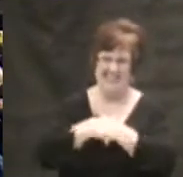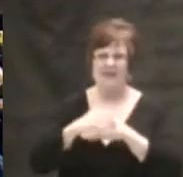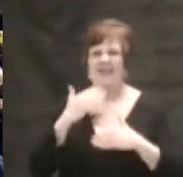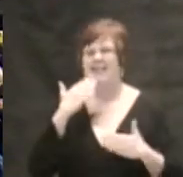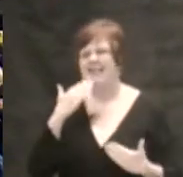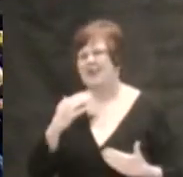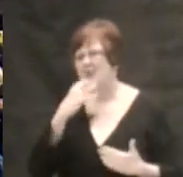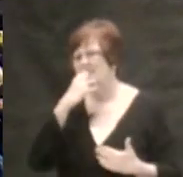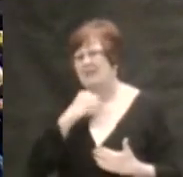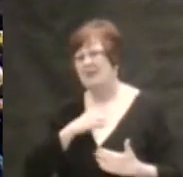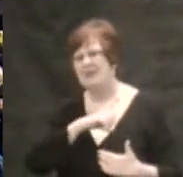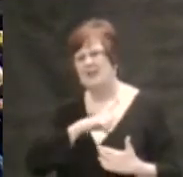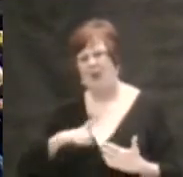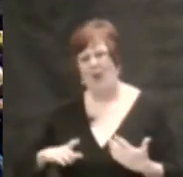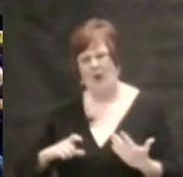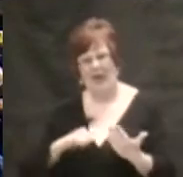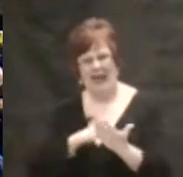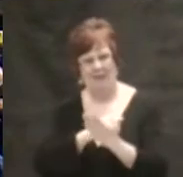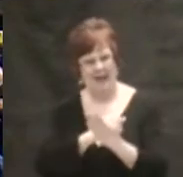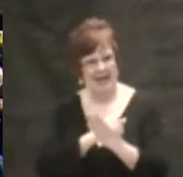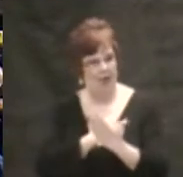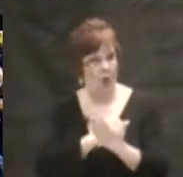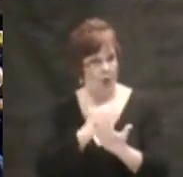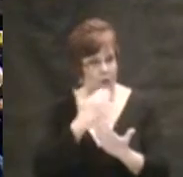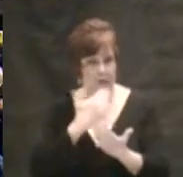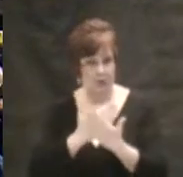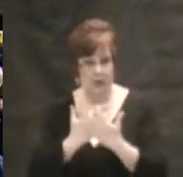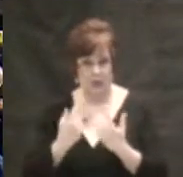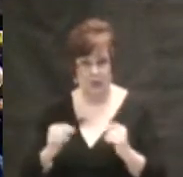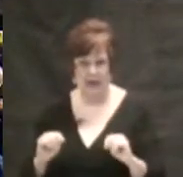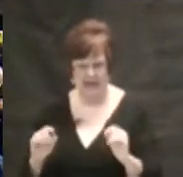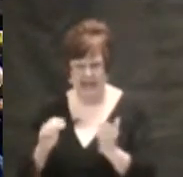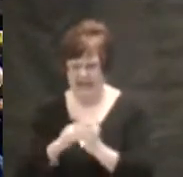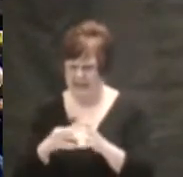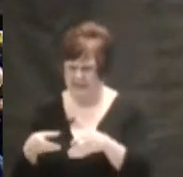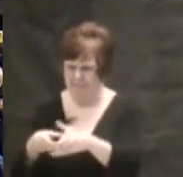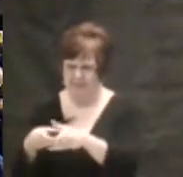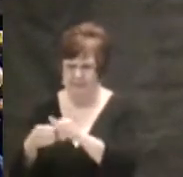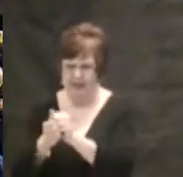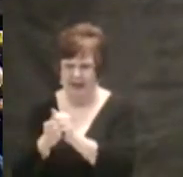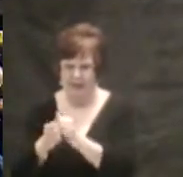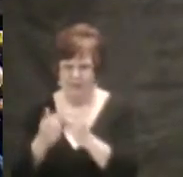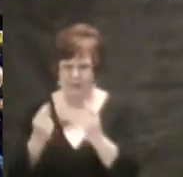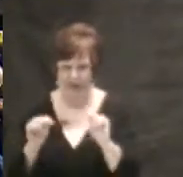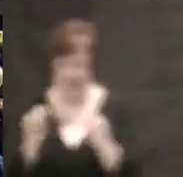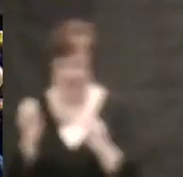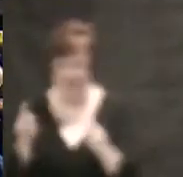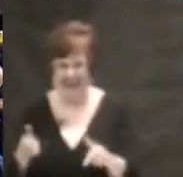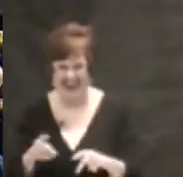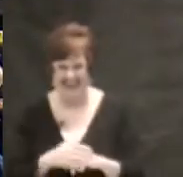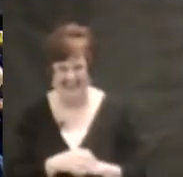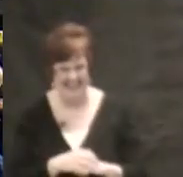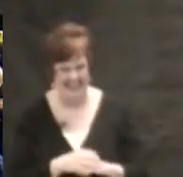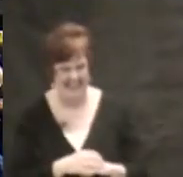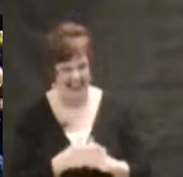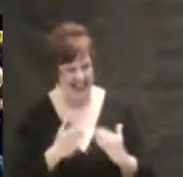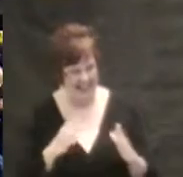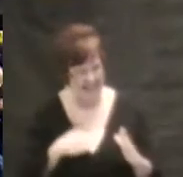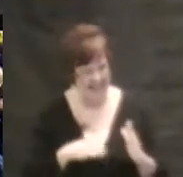dearest Lord. Amen. That was a good run through. Let's try it all together. All right, let us